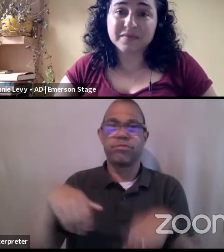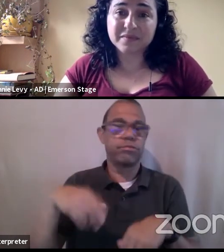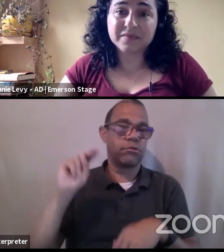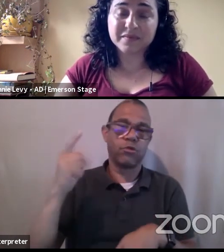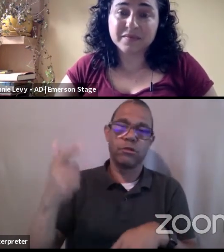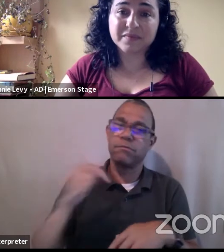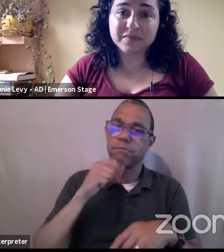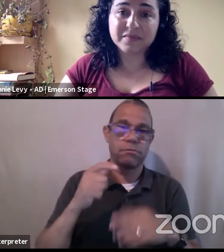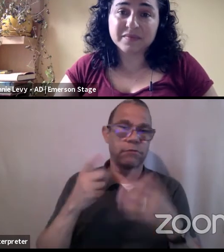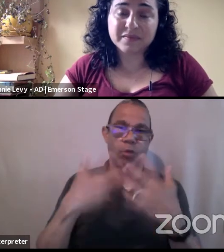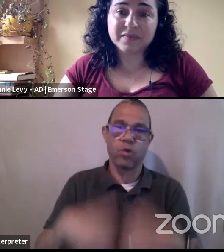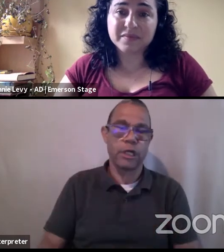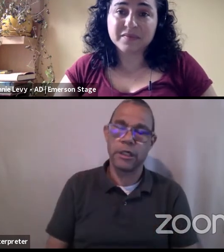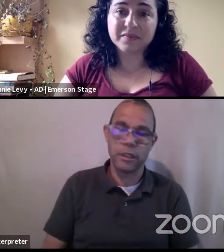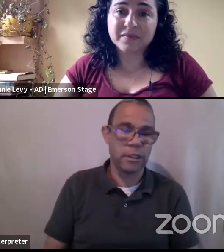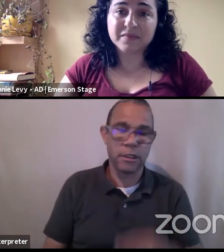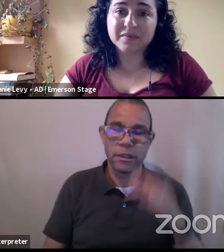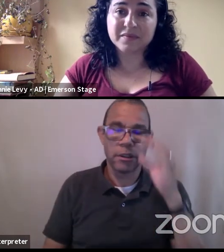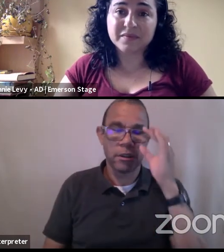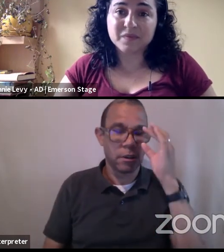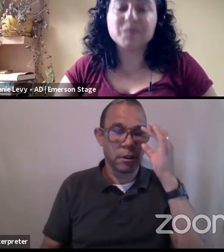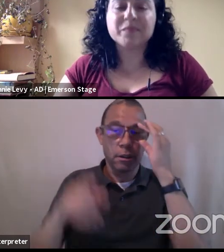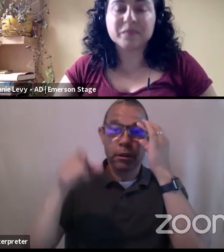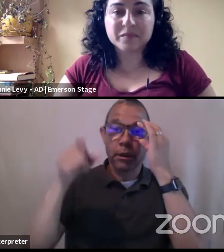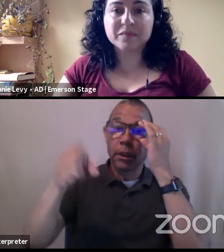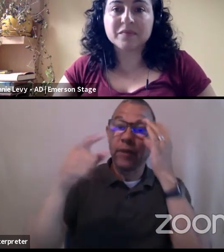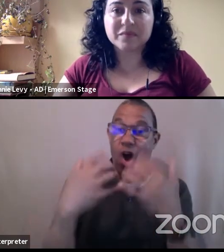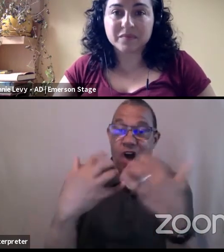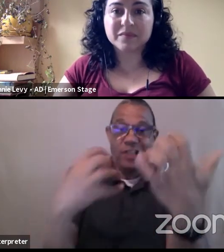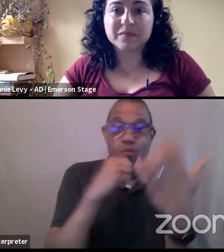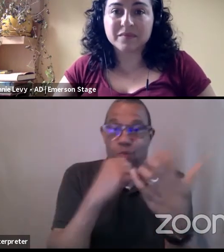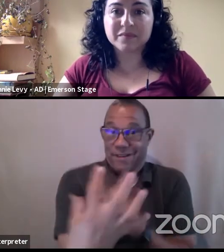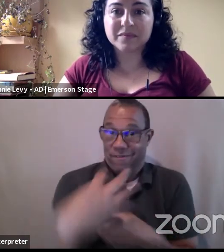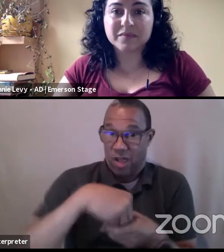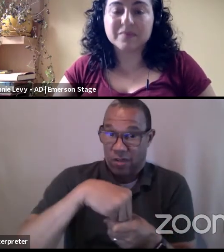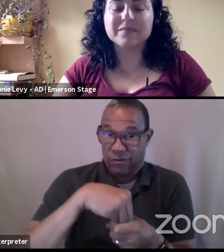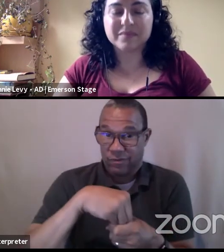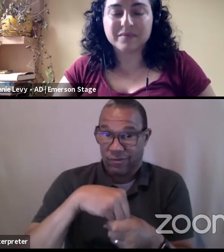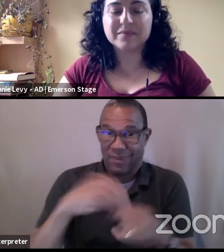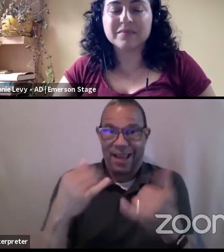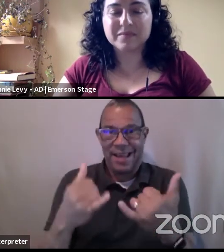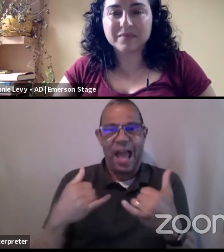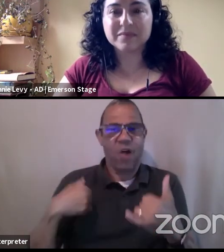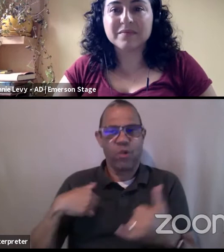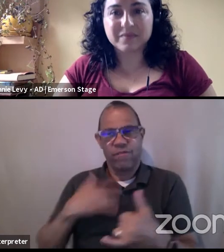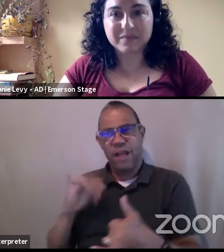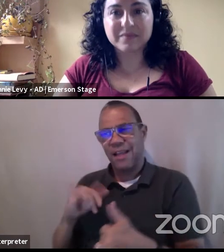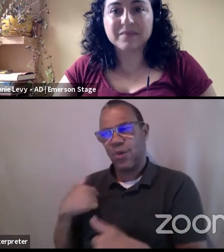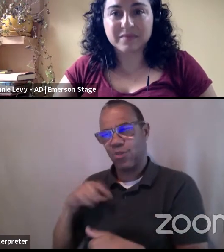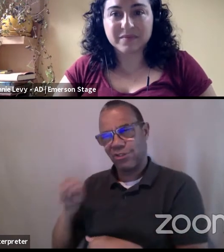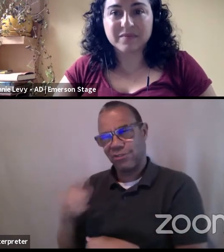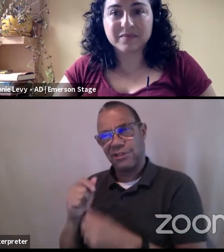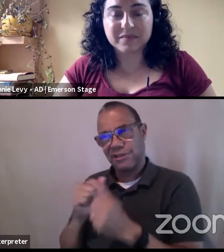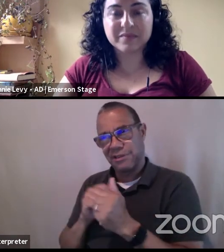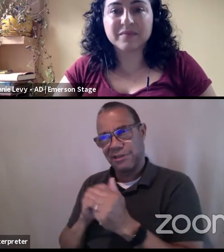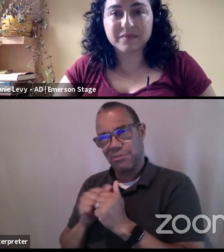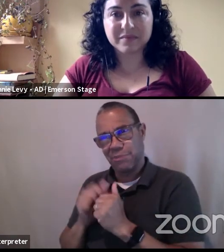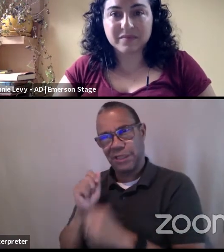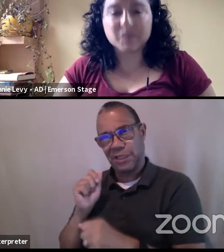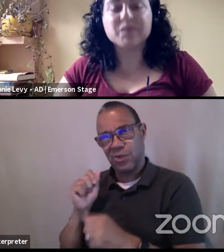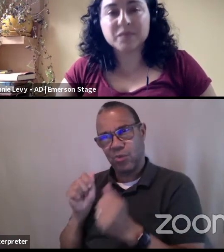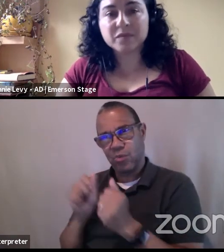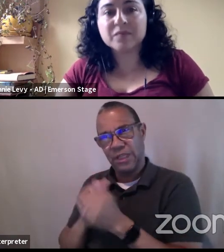the audience didn't take part in it and it was we're just competing with film. And this medium is completely different. We can't be